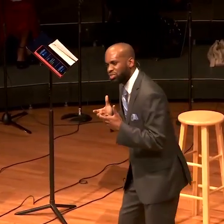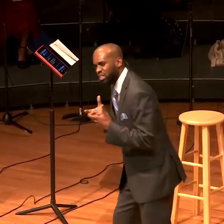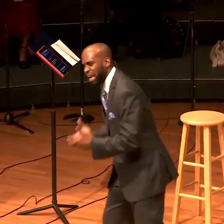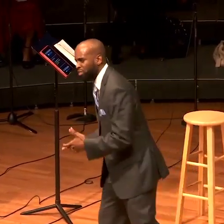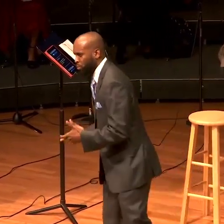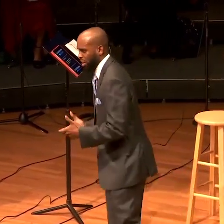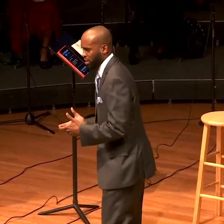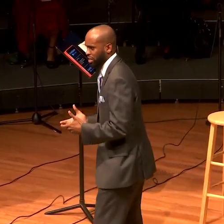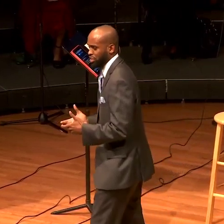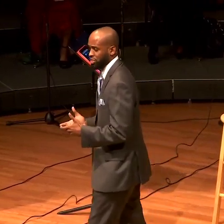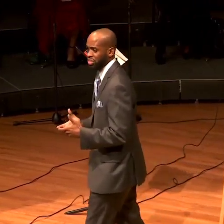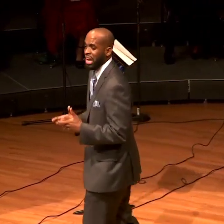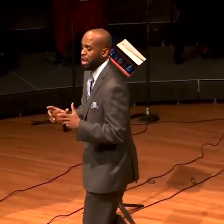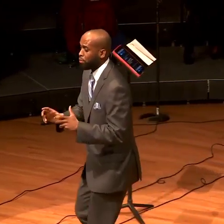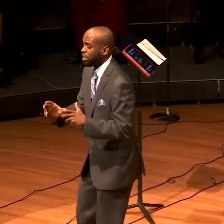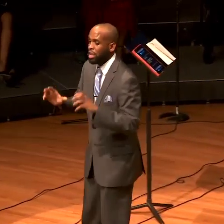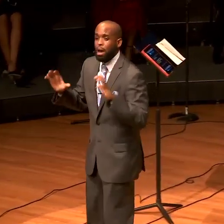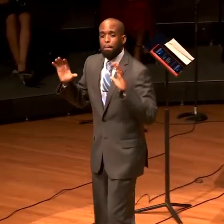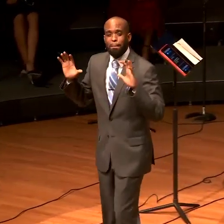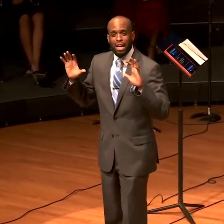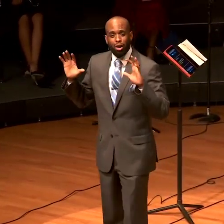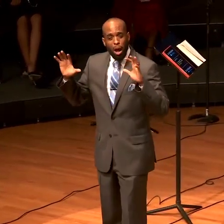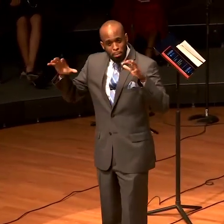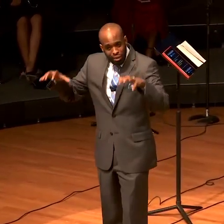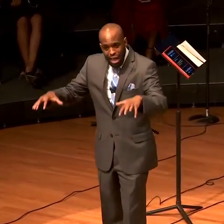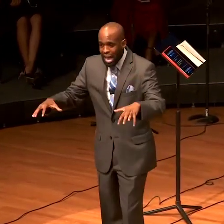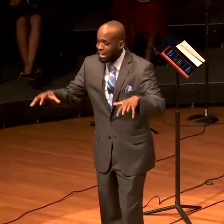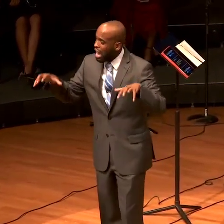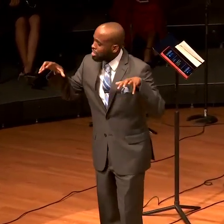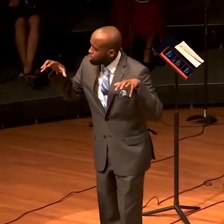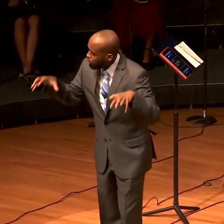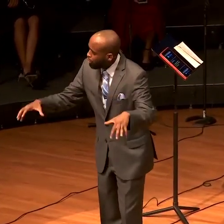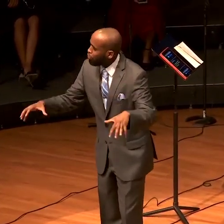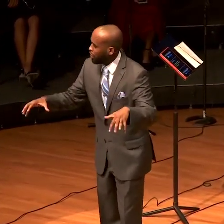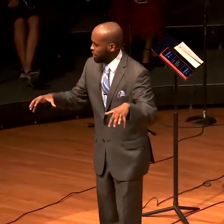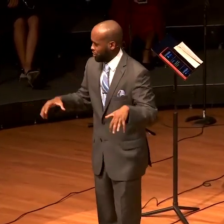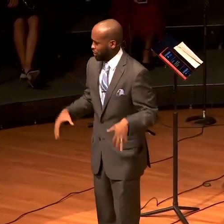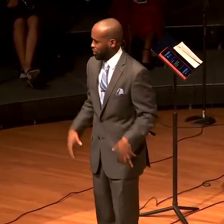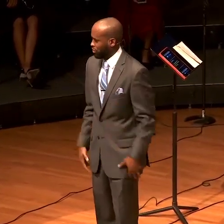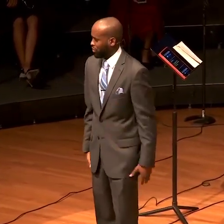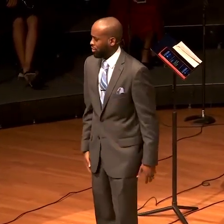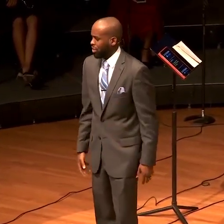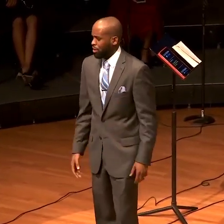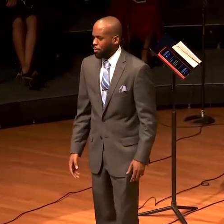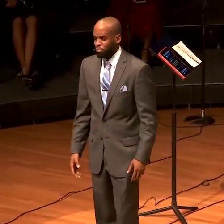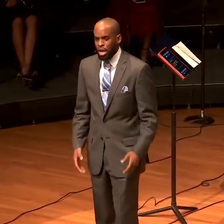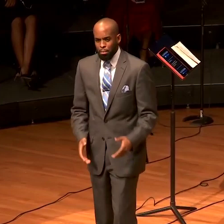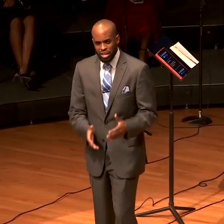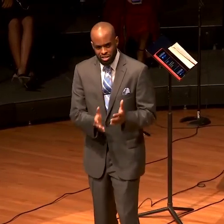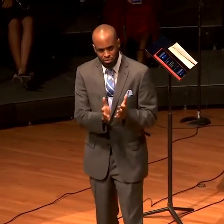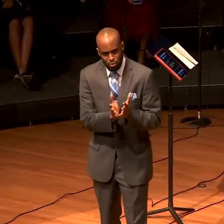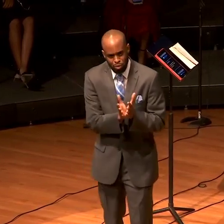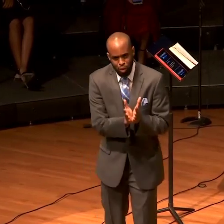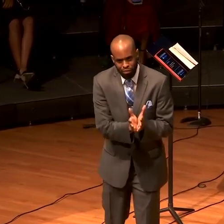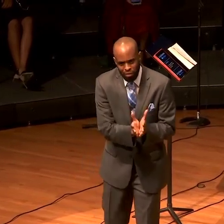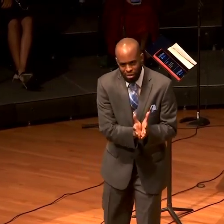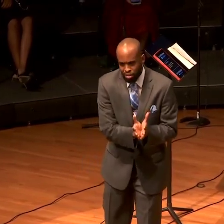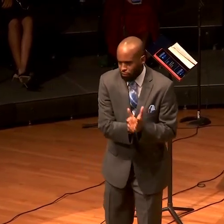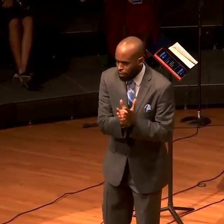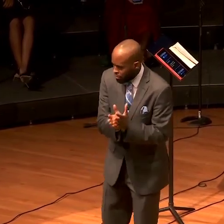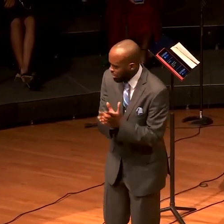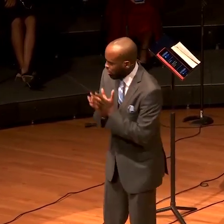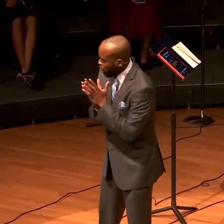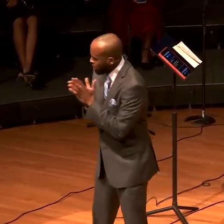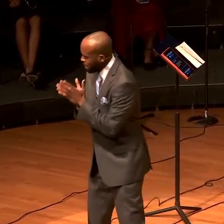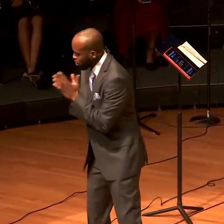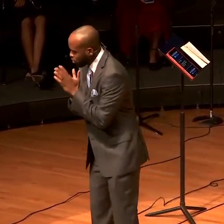better understand the regulations, and really better apply God's will for his church. Because if there was one thing